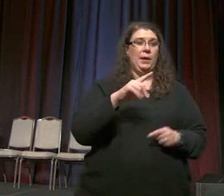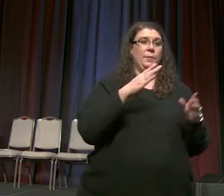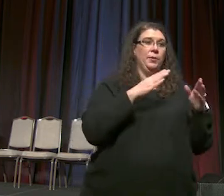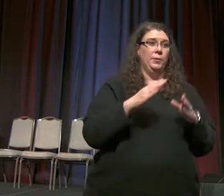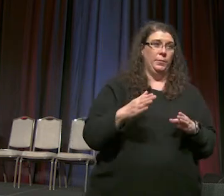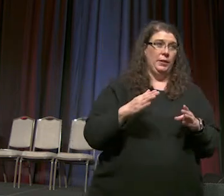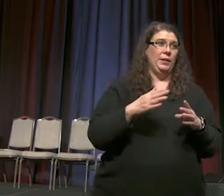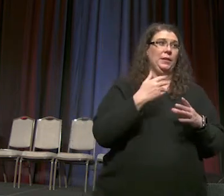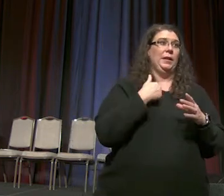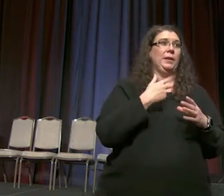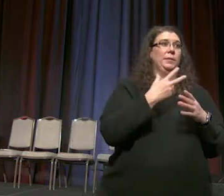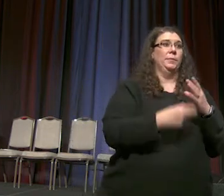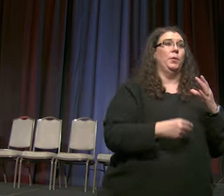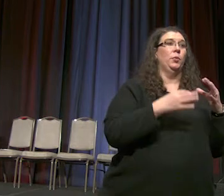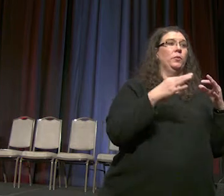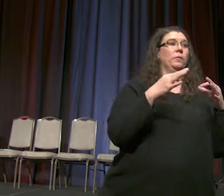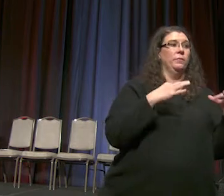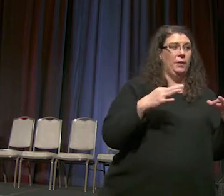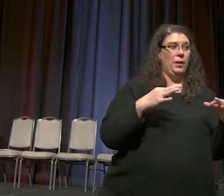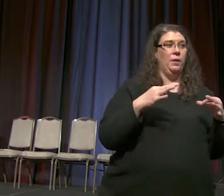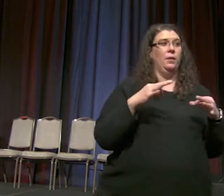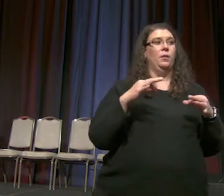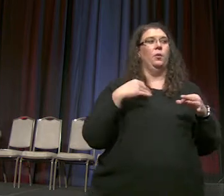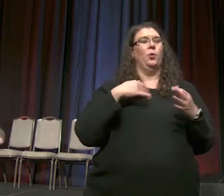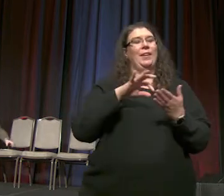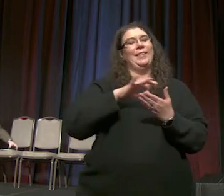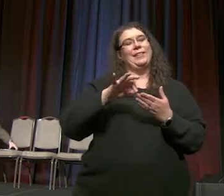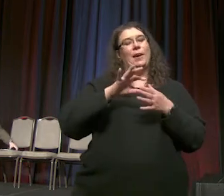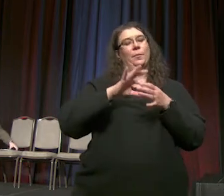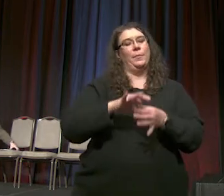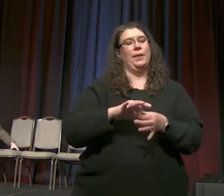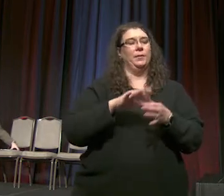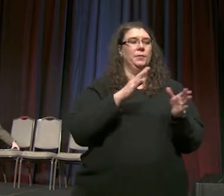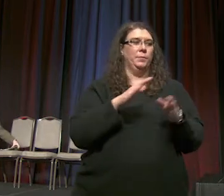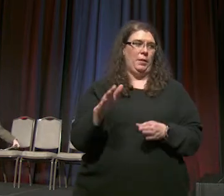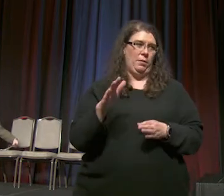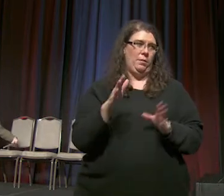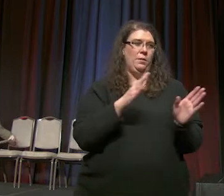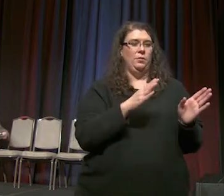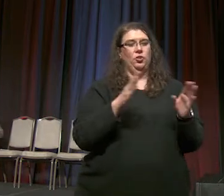benefit and defined contribution or account-based plan to a